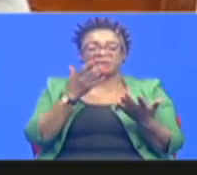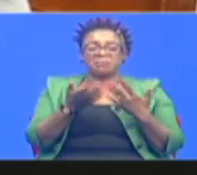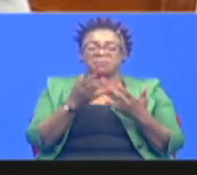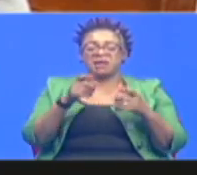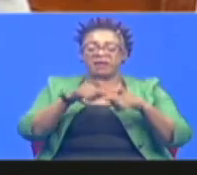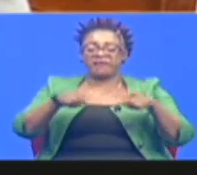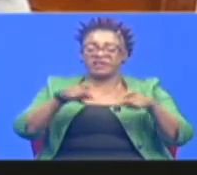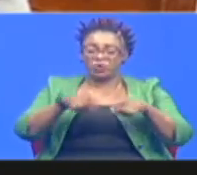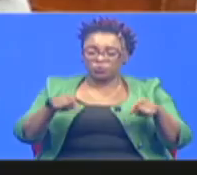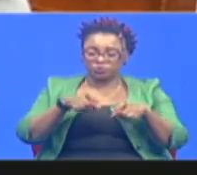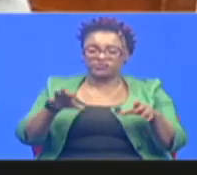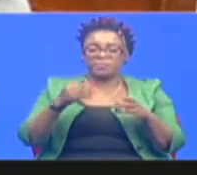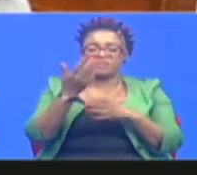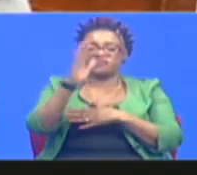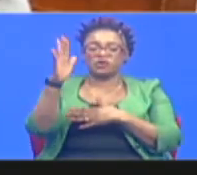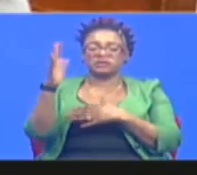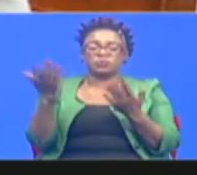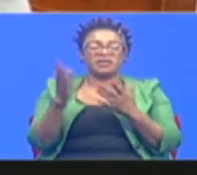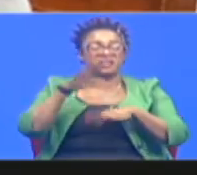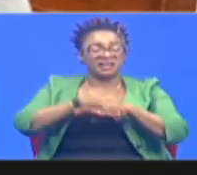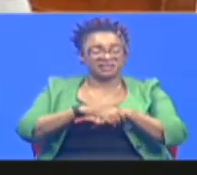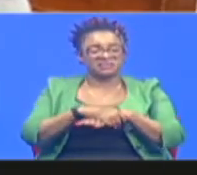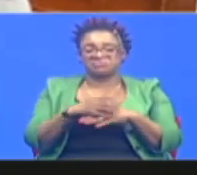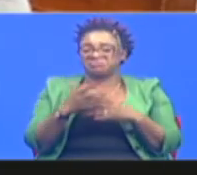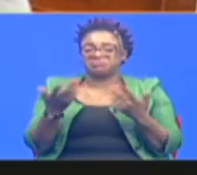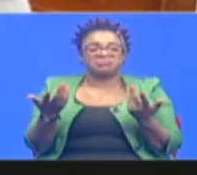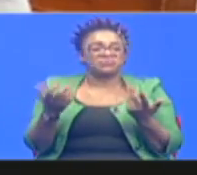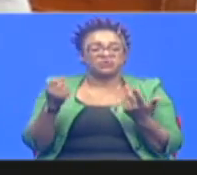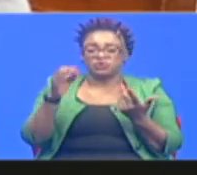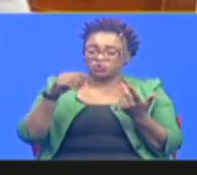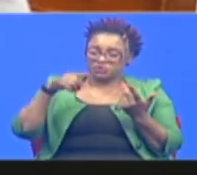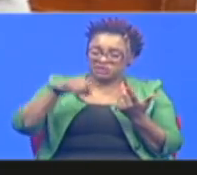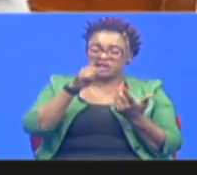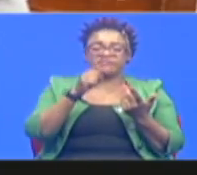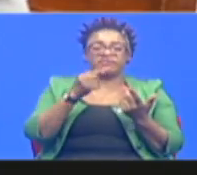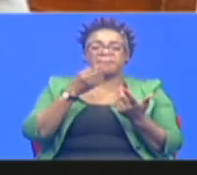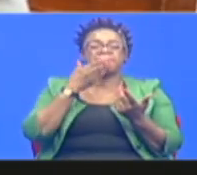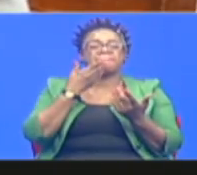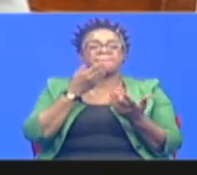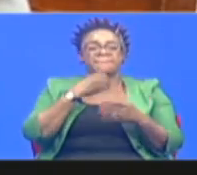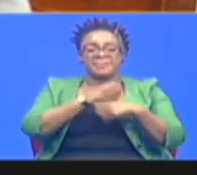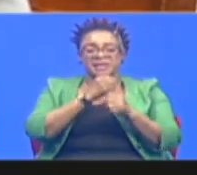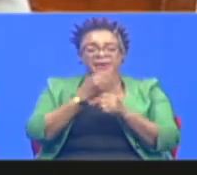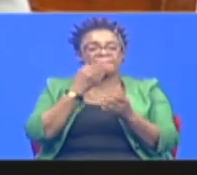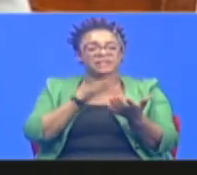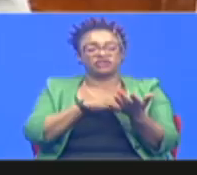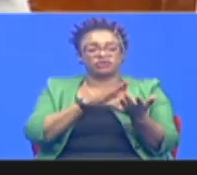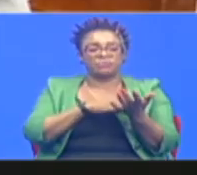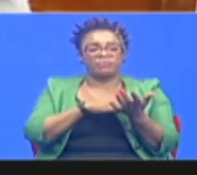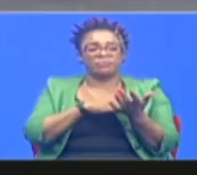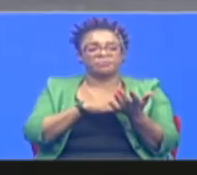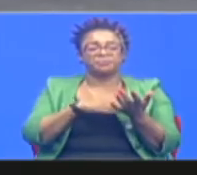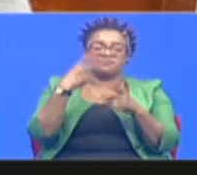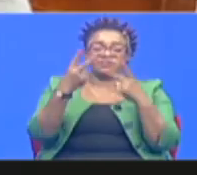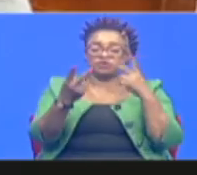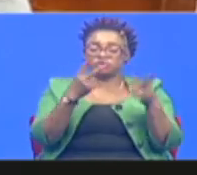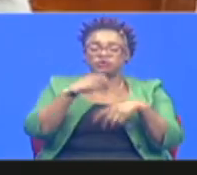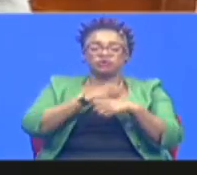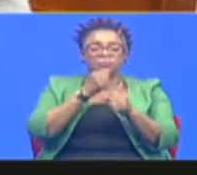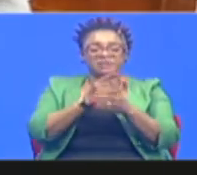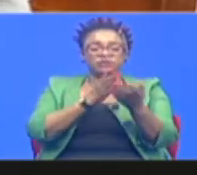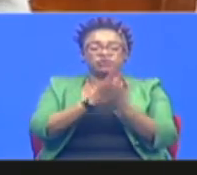whichever place where they are collecting firewood. So she had made a pledge to the women folk that we